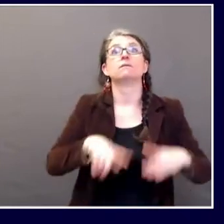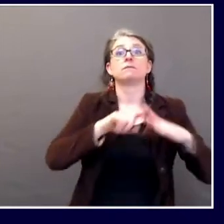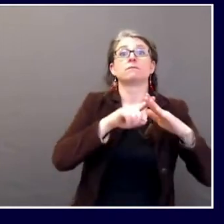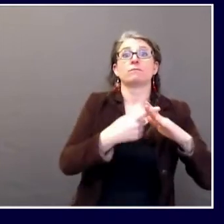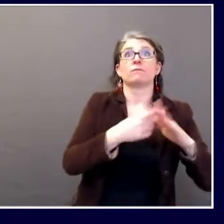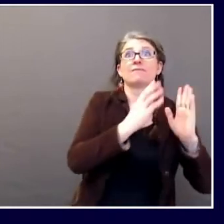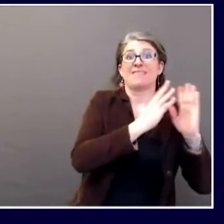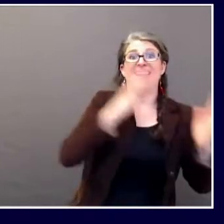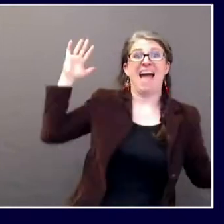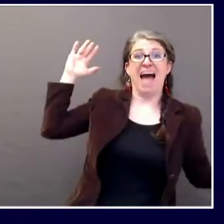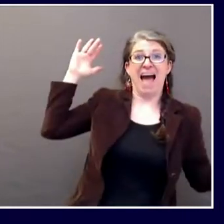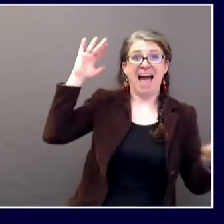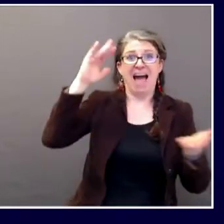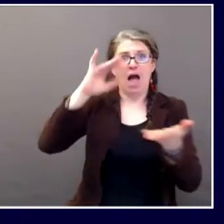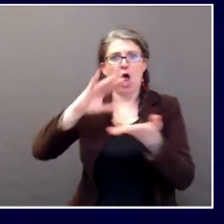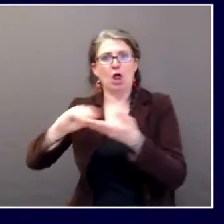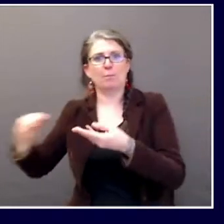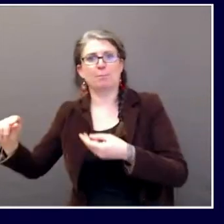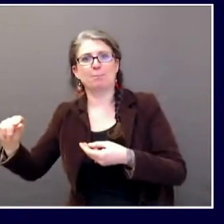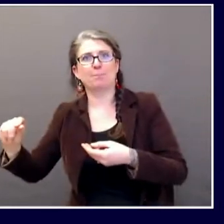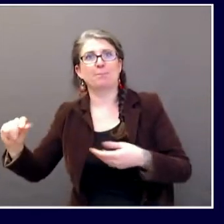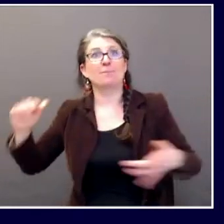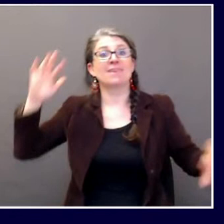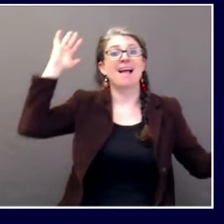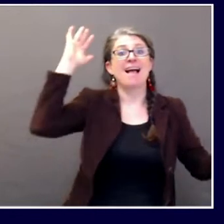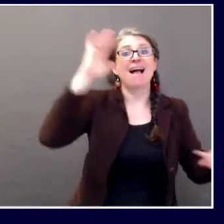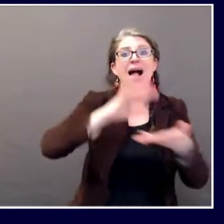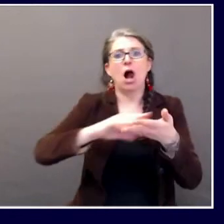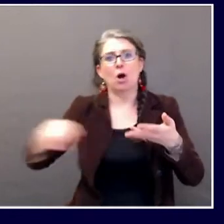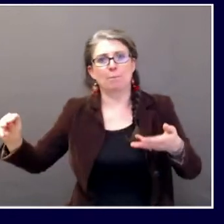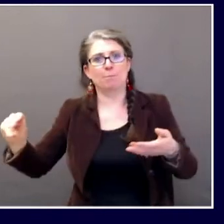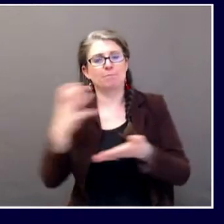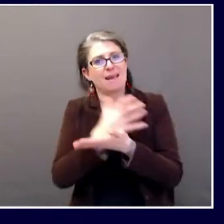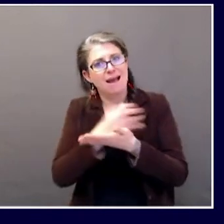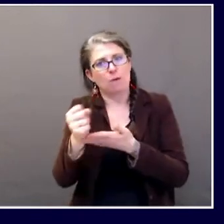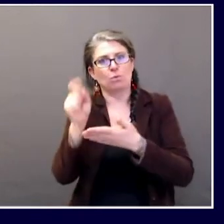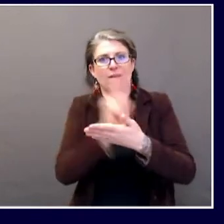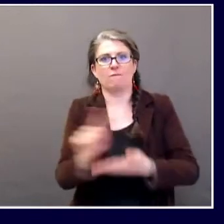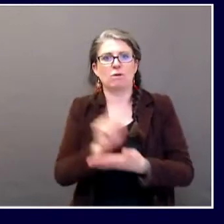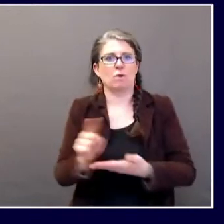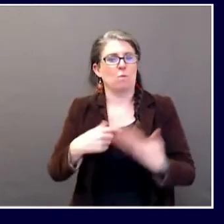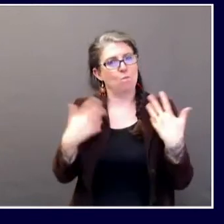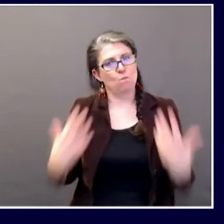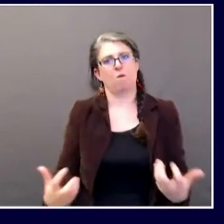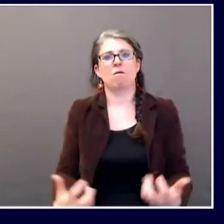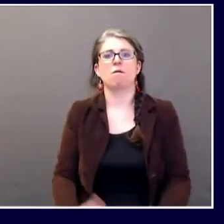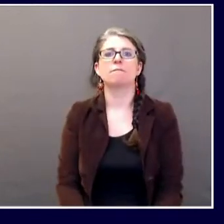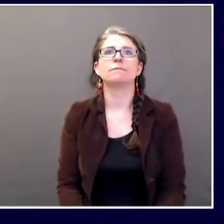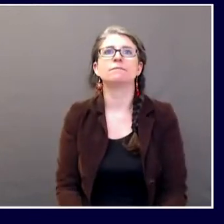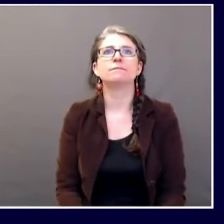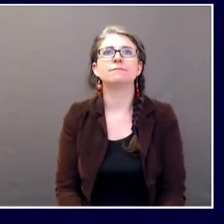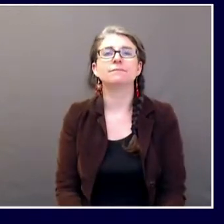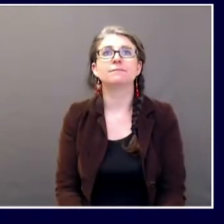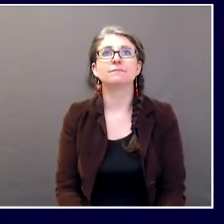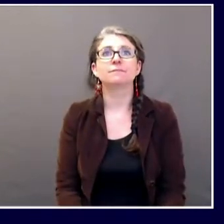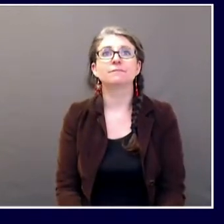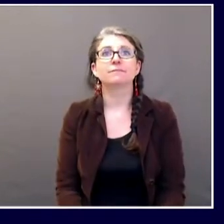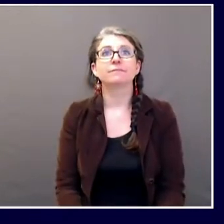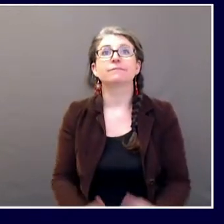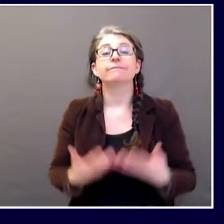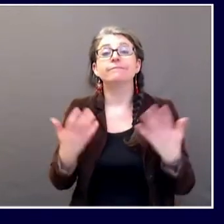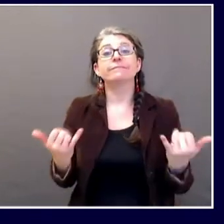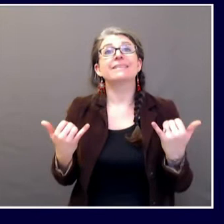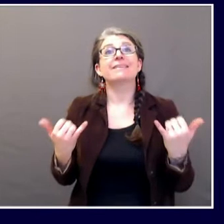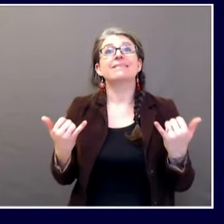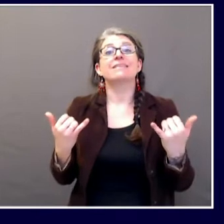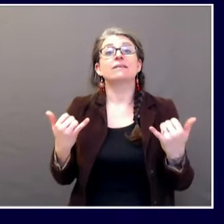500 doses into the state, again, we've got a choice to make. And right now our focus has been to give those doses to places we